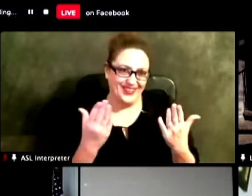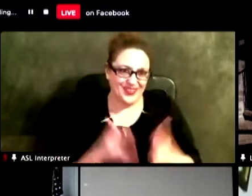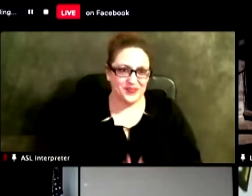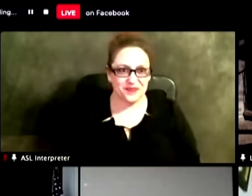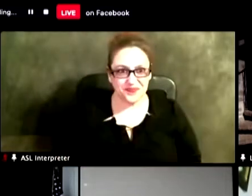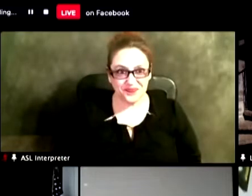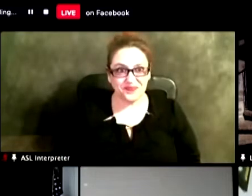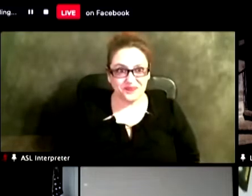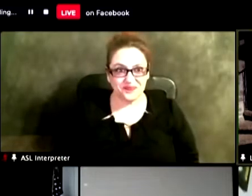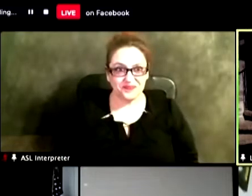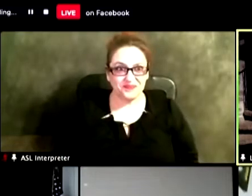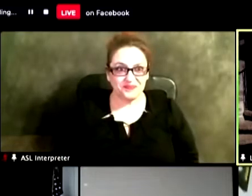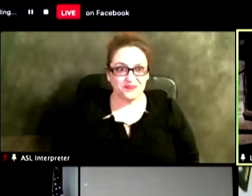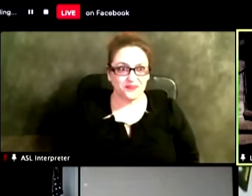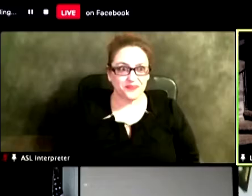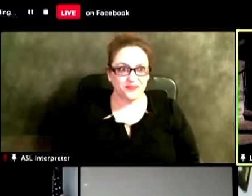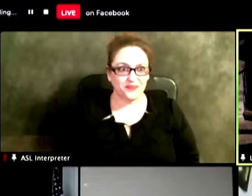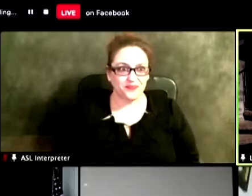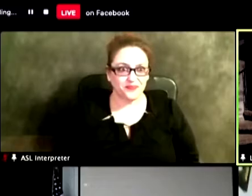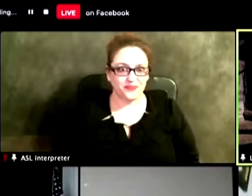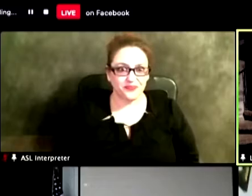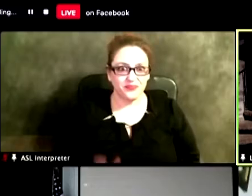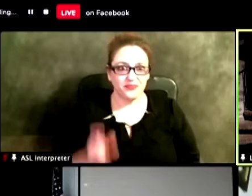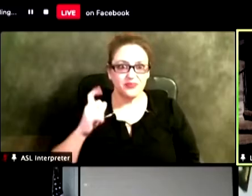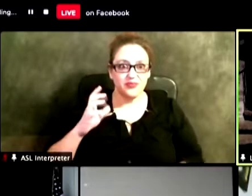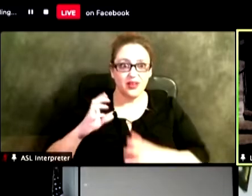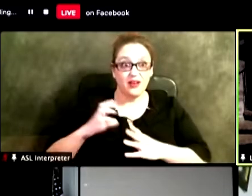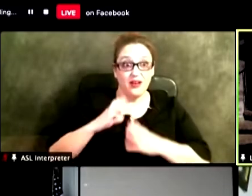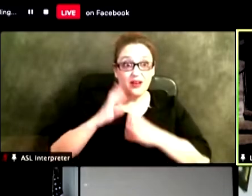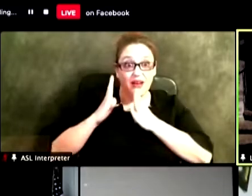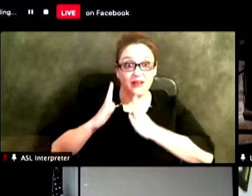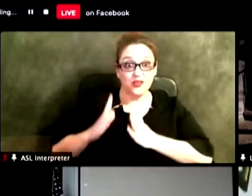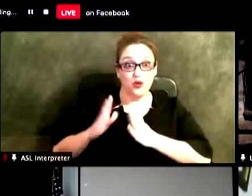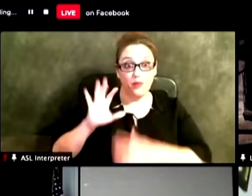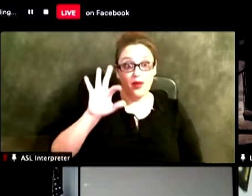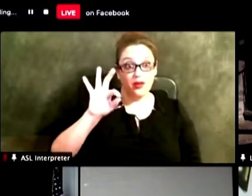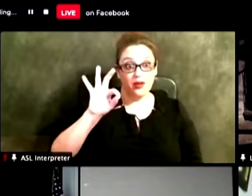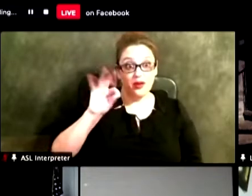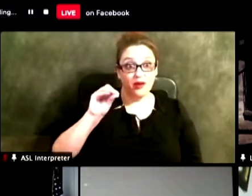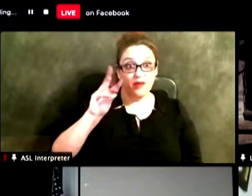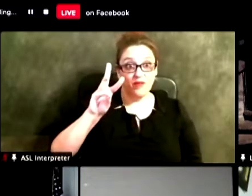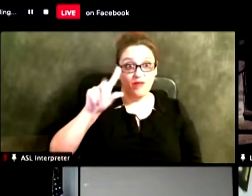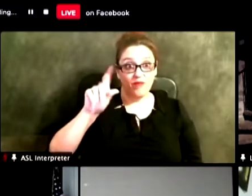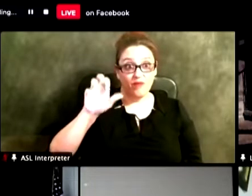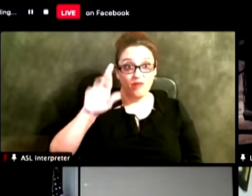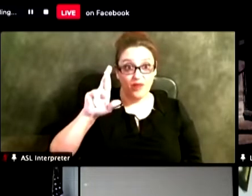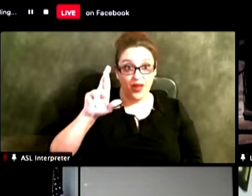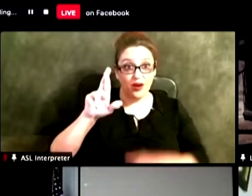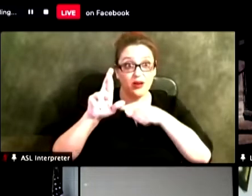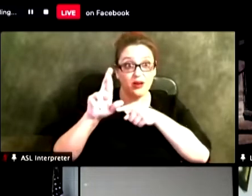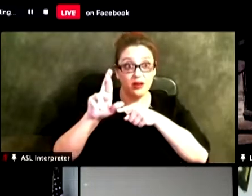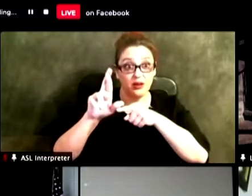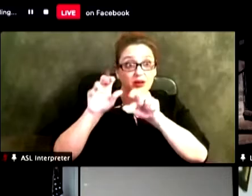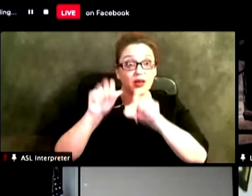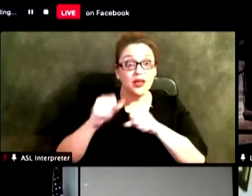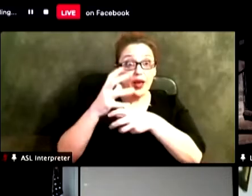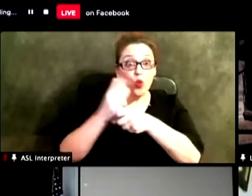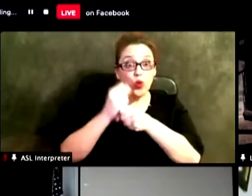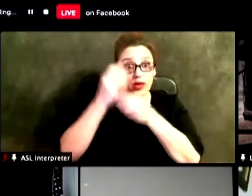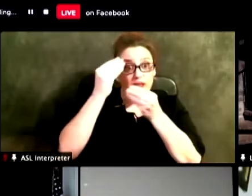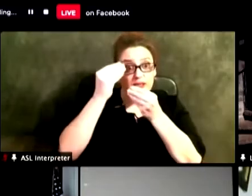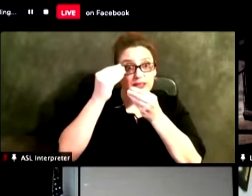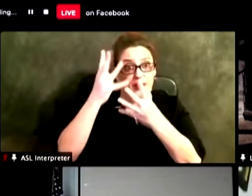Well, yes, Councilwoman Fowler. Thank you. Could we offline get some information about